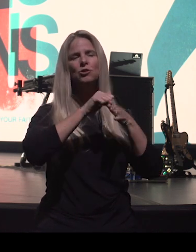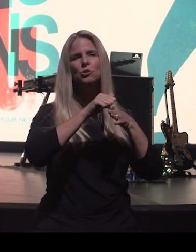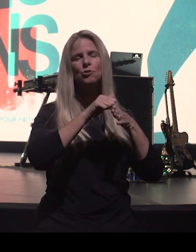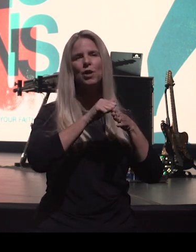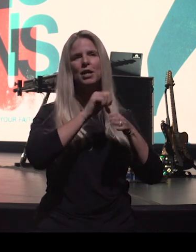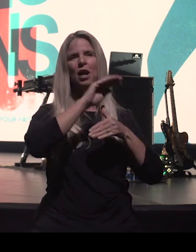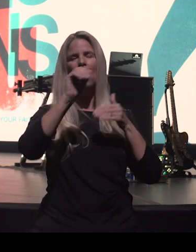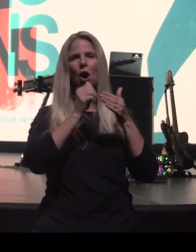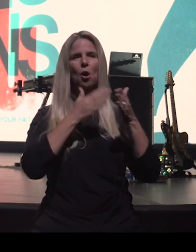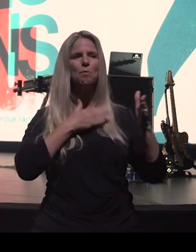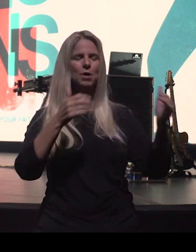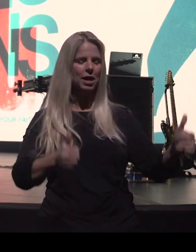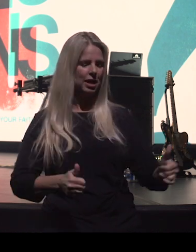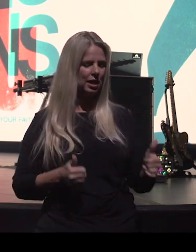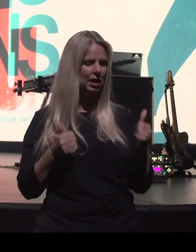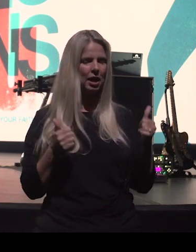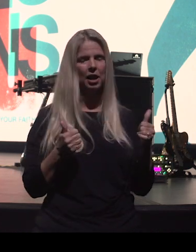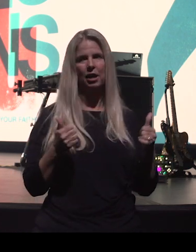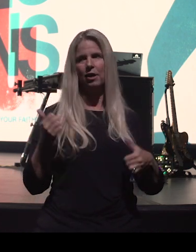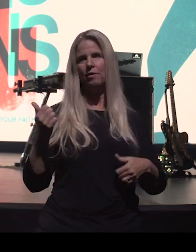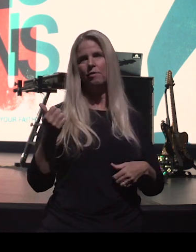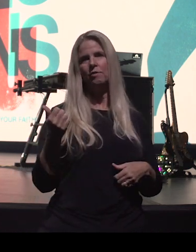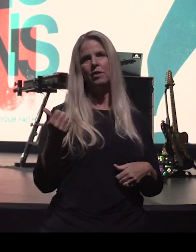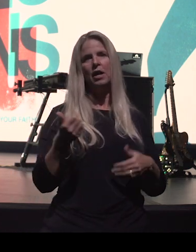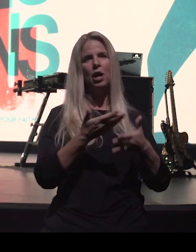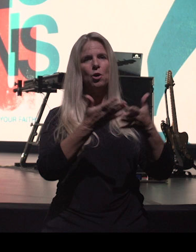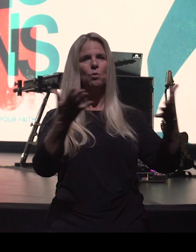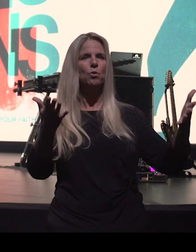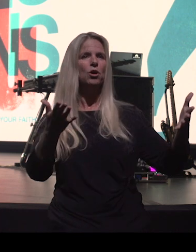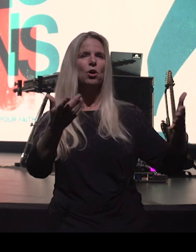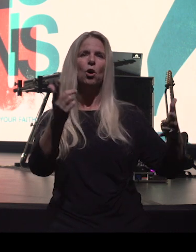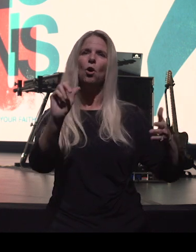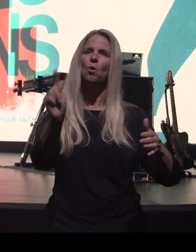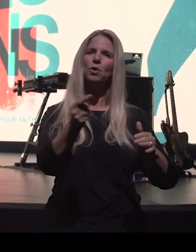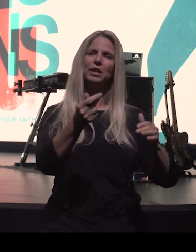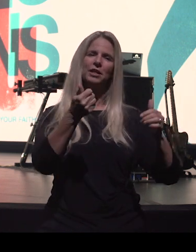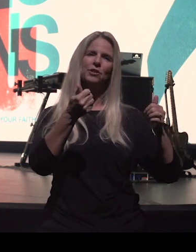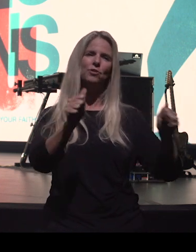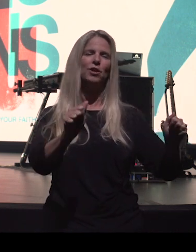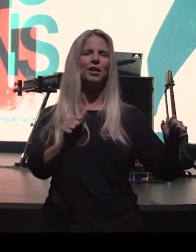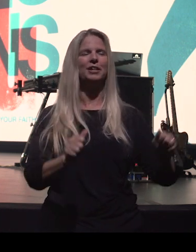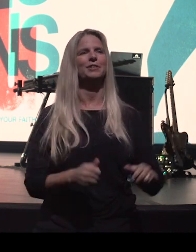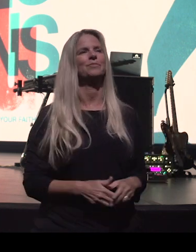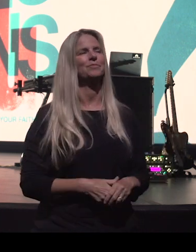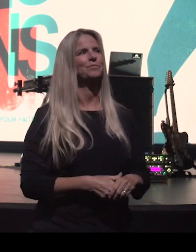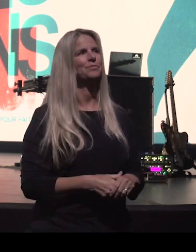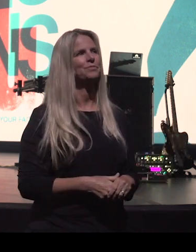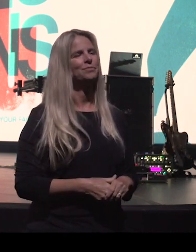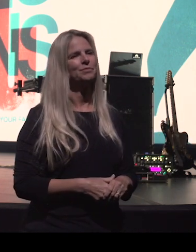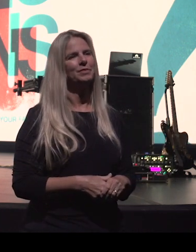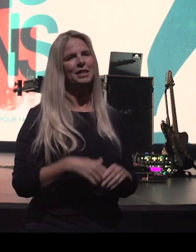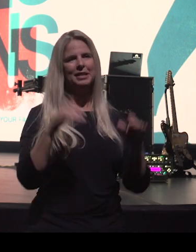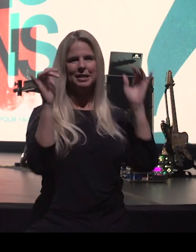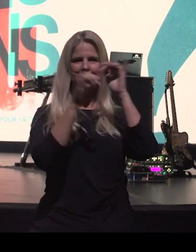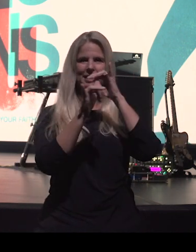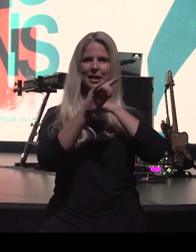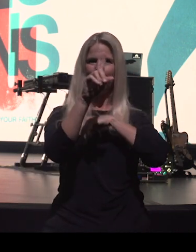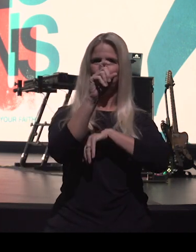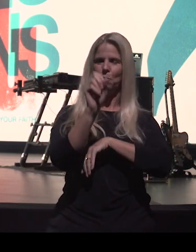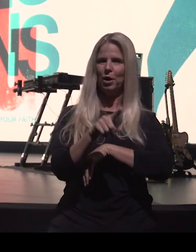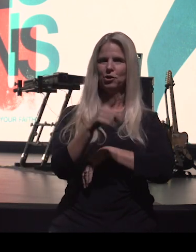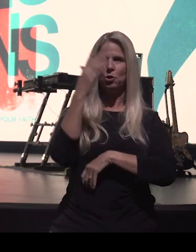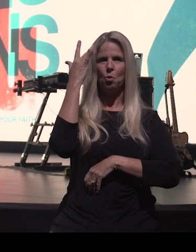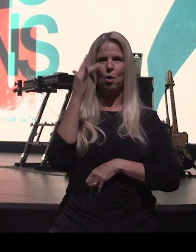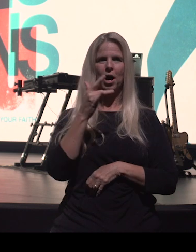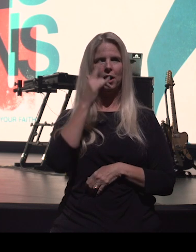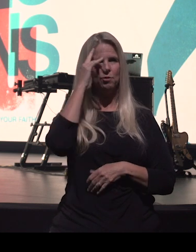life. And some of us, all we're doing is trying. Can I ask you what seems like a silly question? Come on. Why would we believe that we